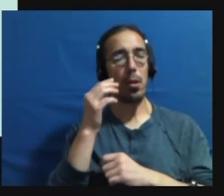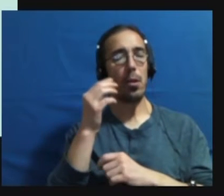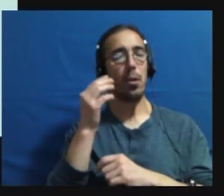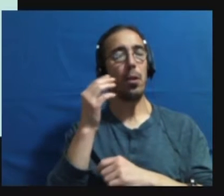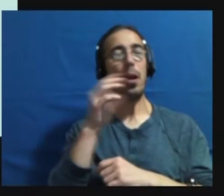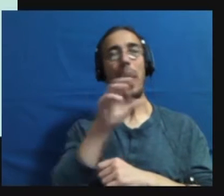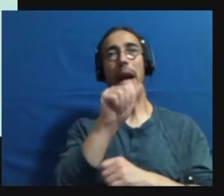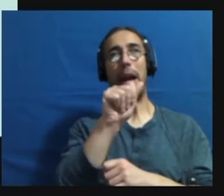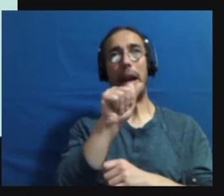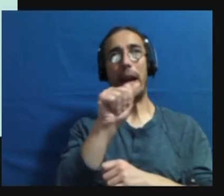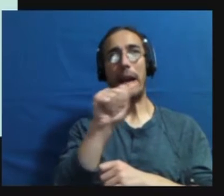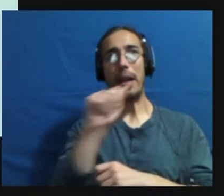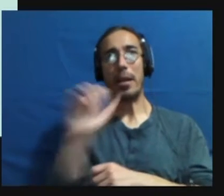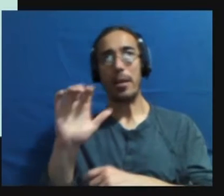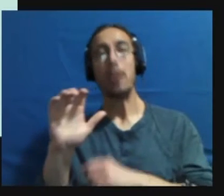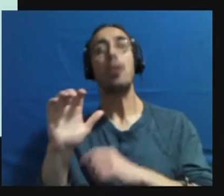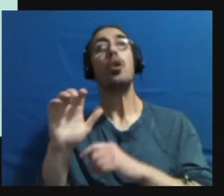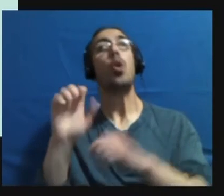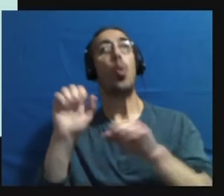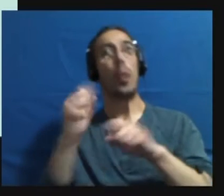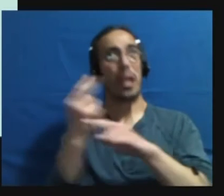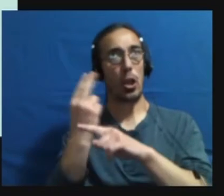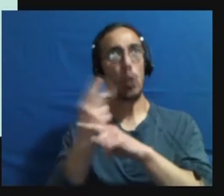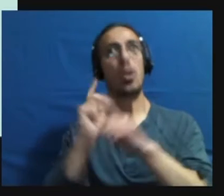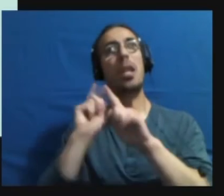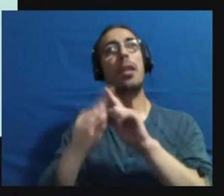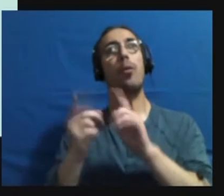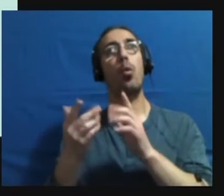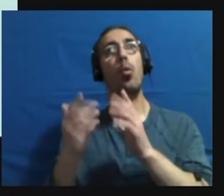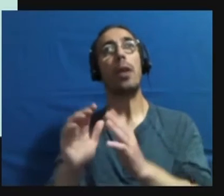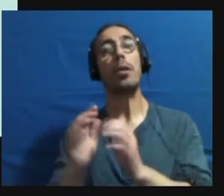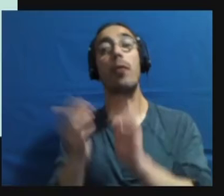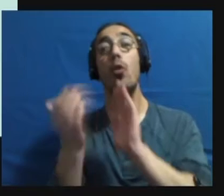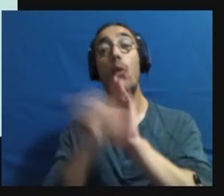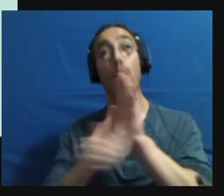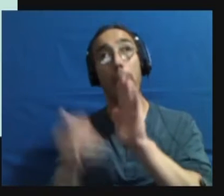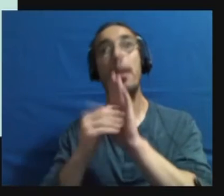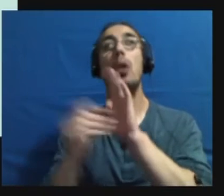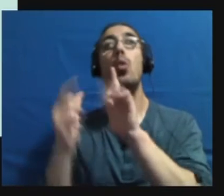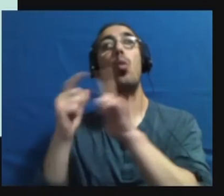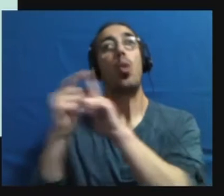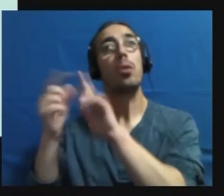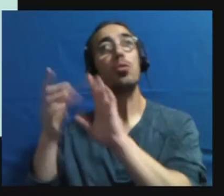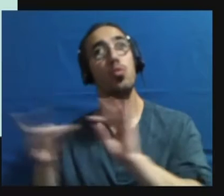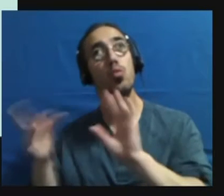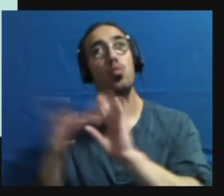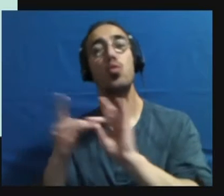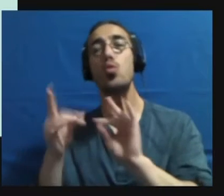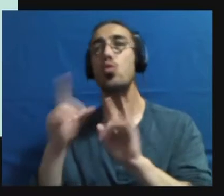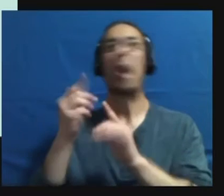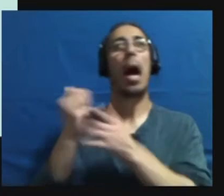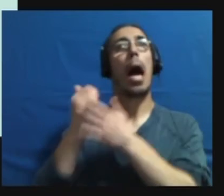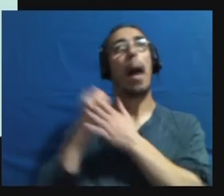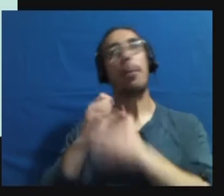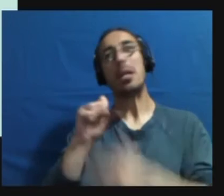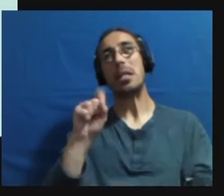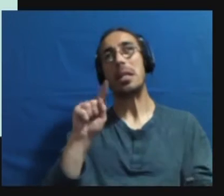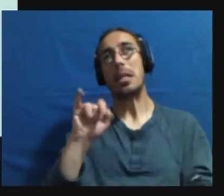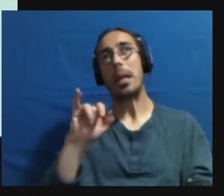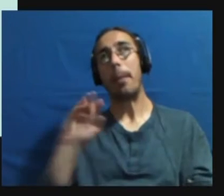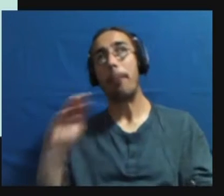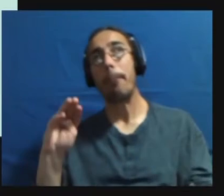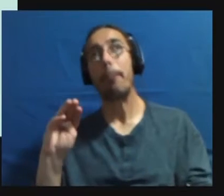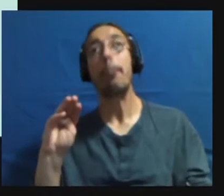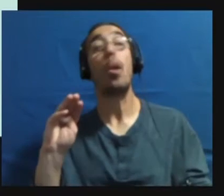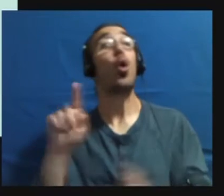communicate, we can use different ways of repeating words to stem. And also, we can repeat words in our